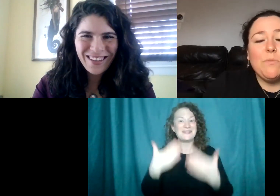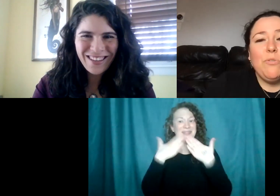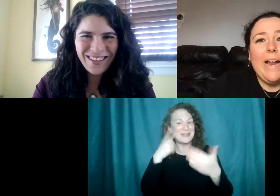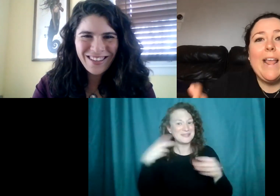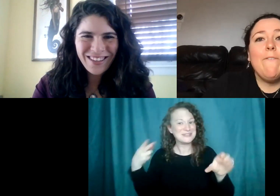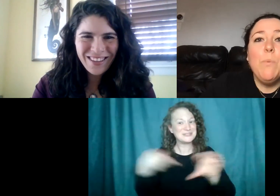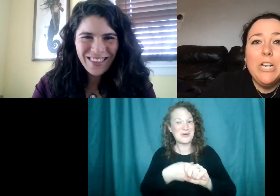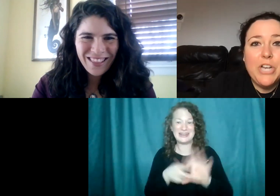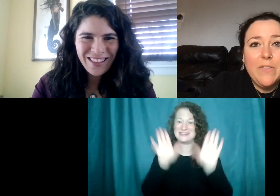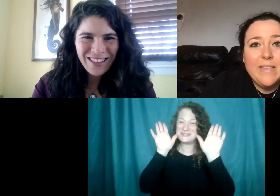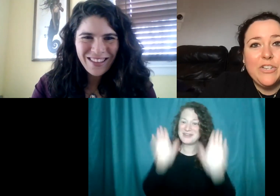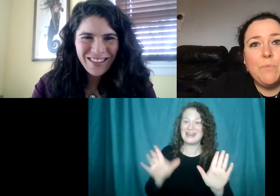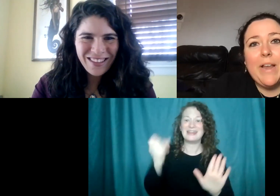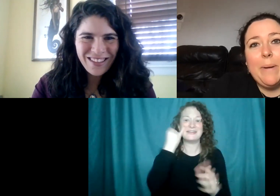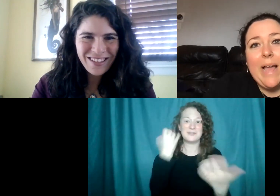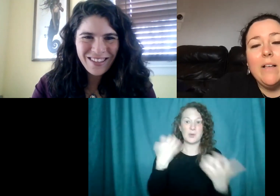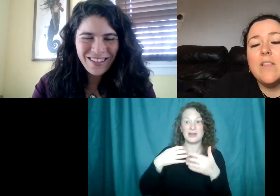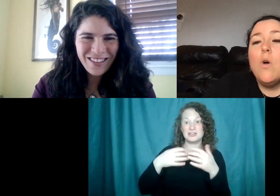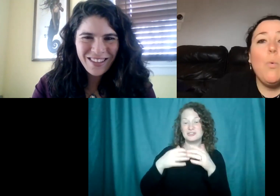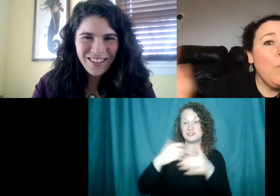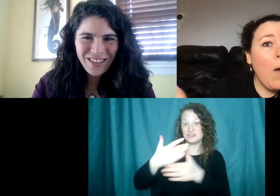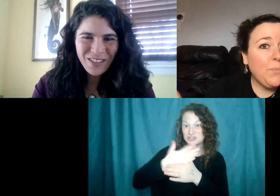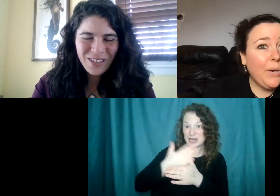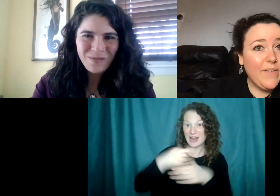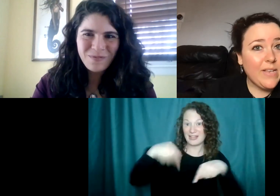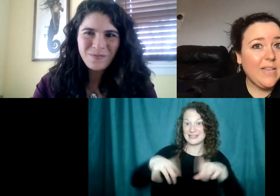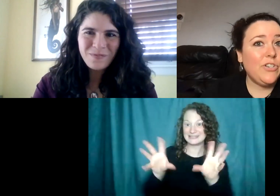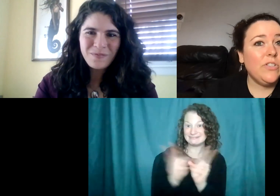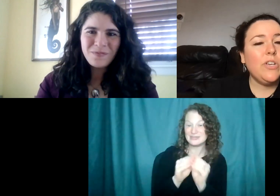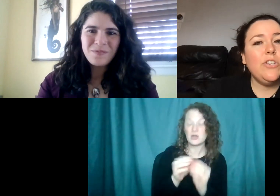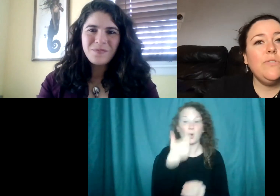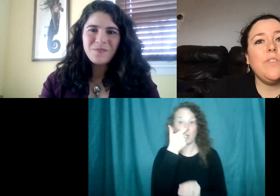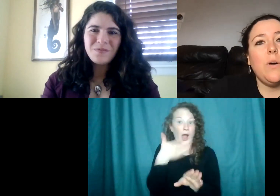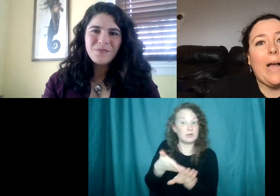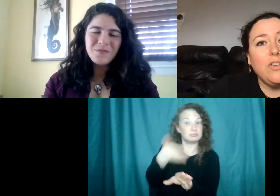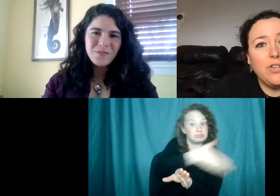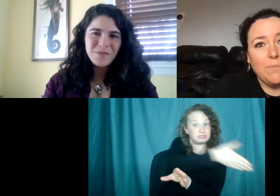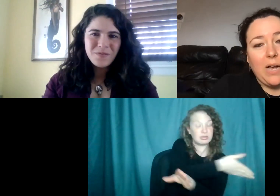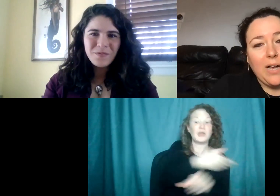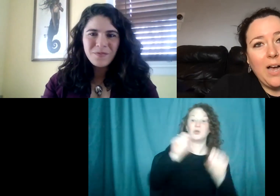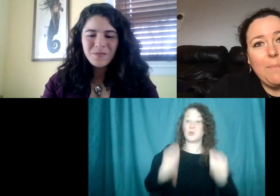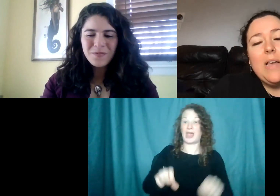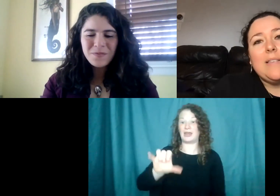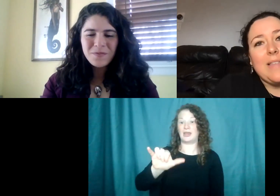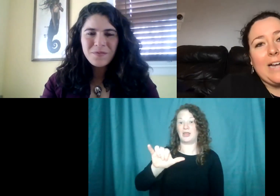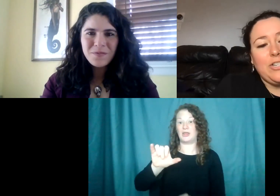today. This was great. If you want to share this session with anybody else or watch previous sessions, you can do so at